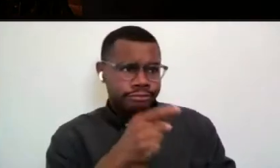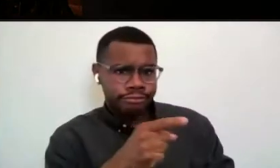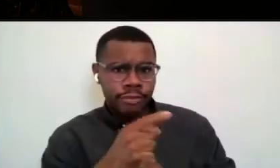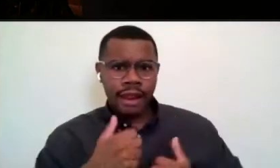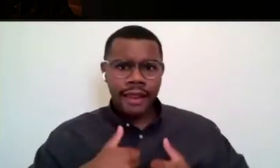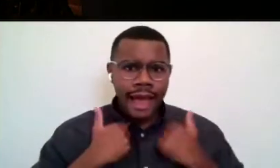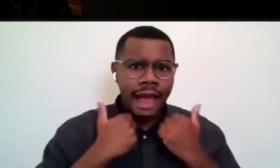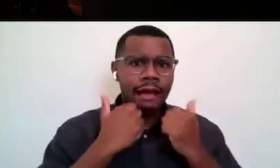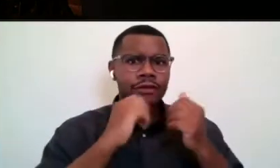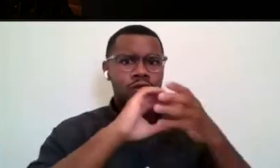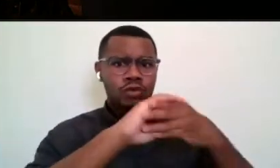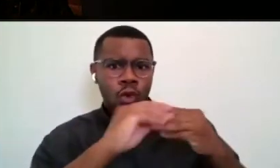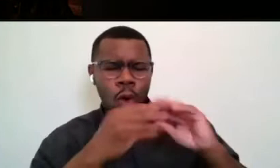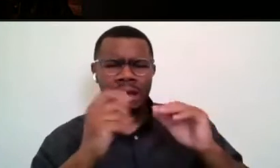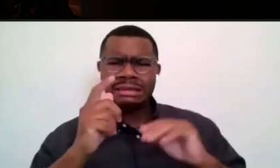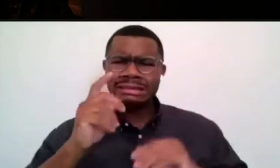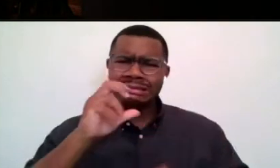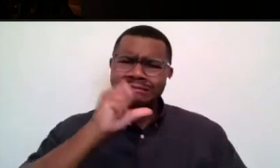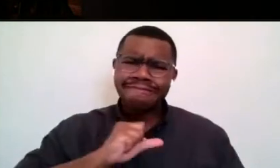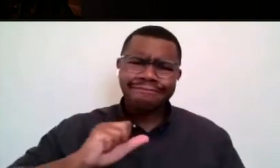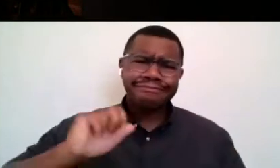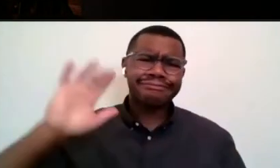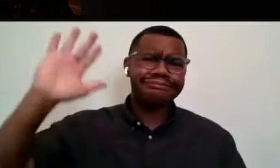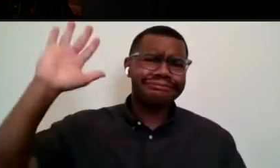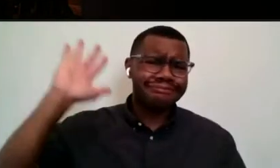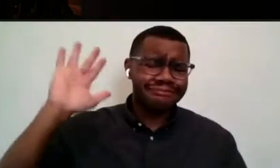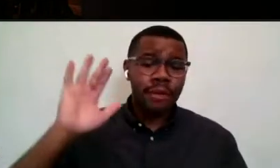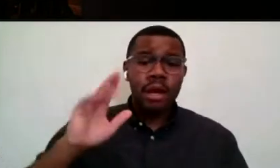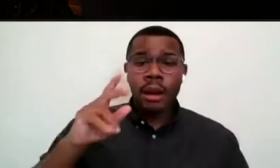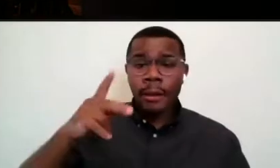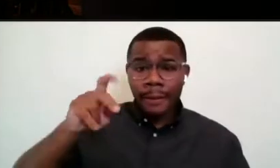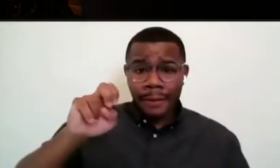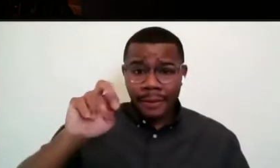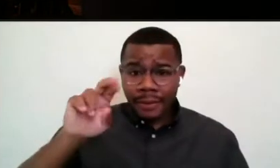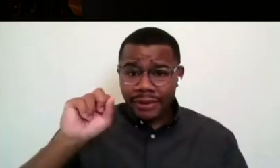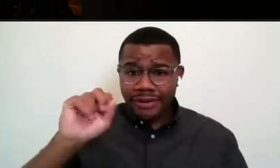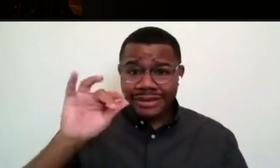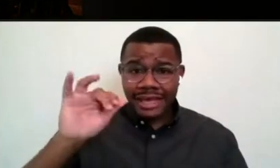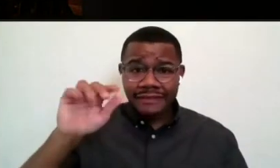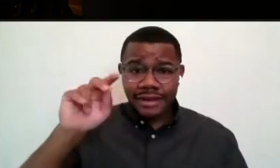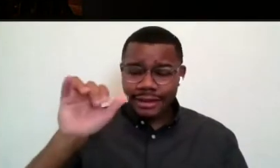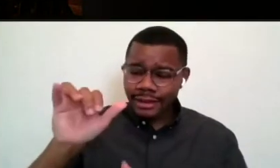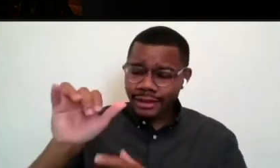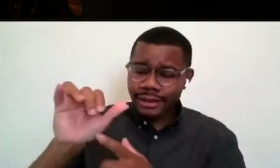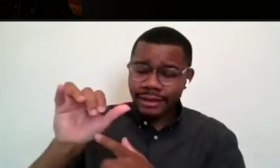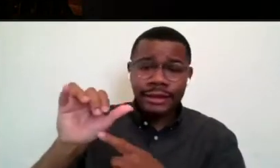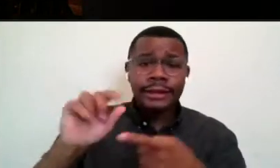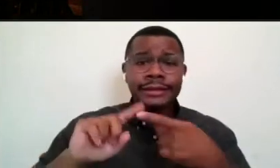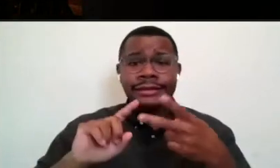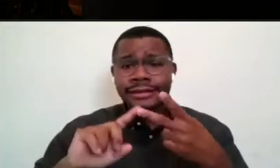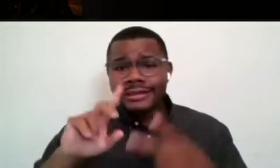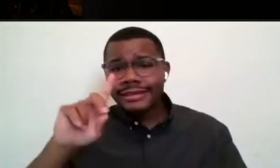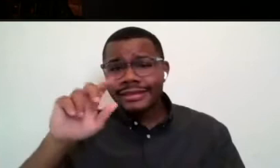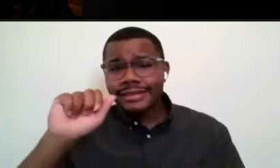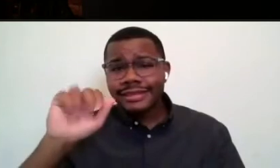But just Persephone alone comes to mind. And of course, there is Daphne, who turns into a tree.